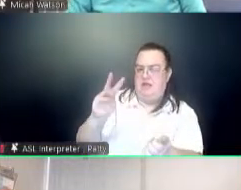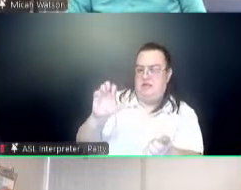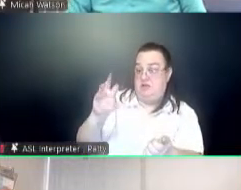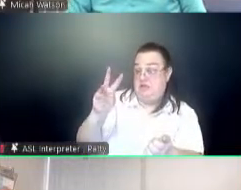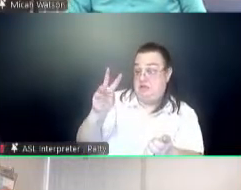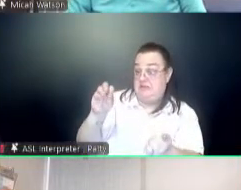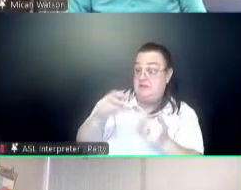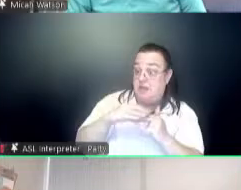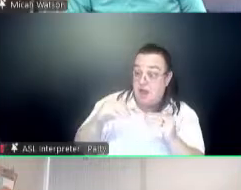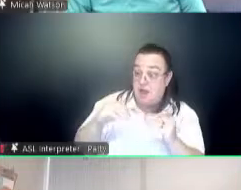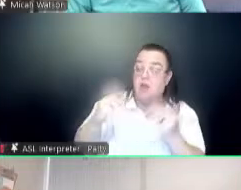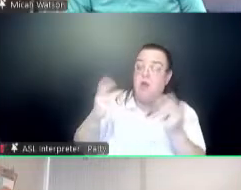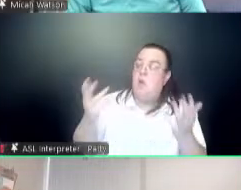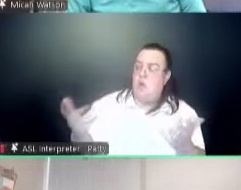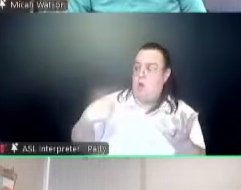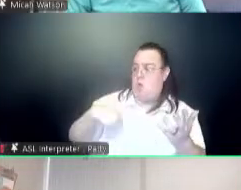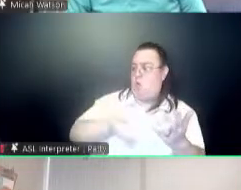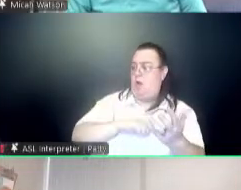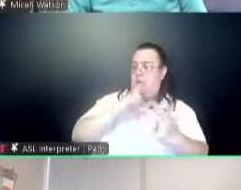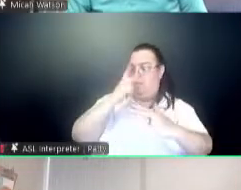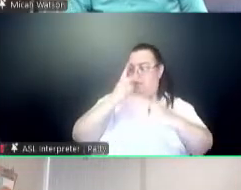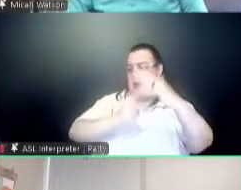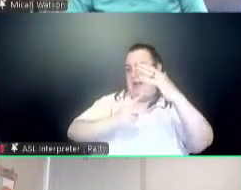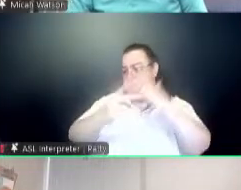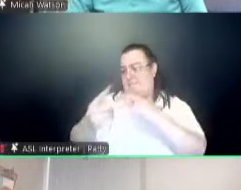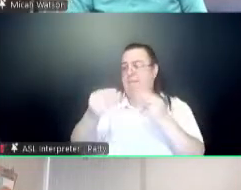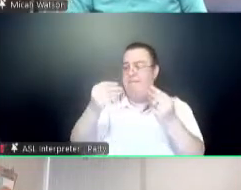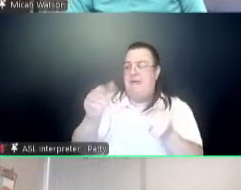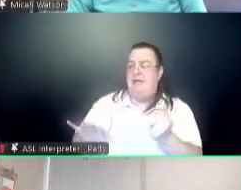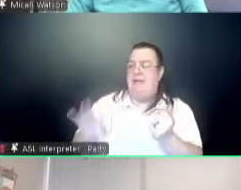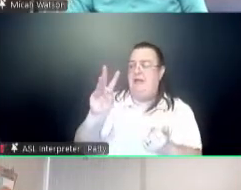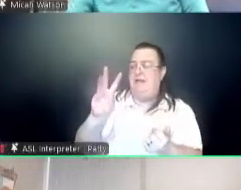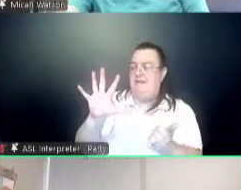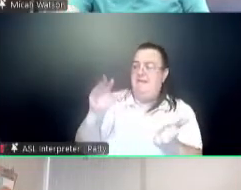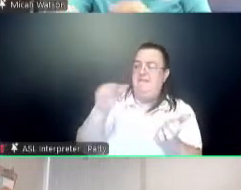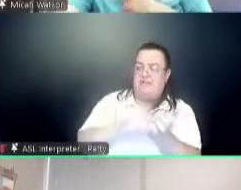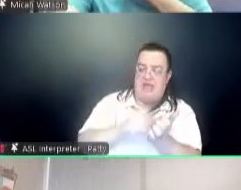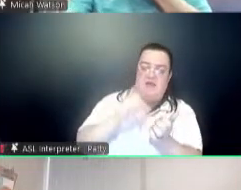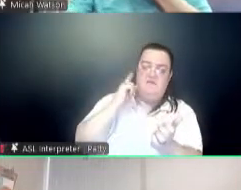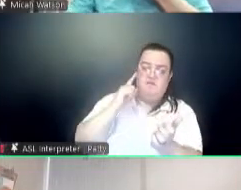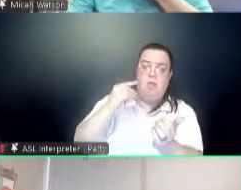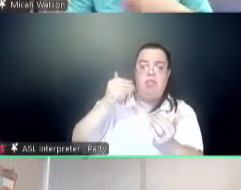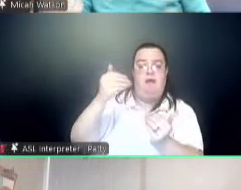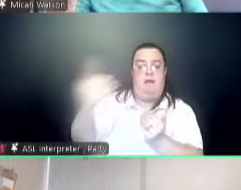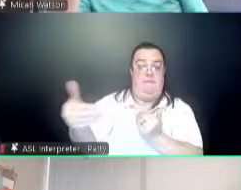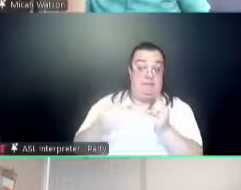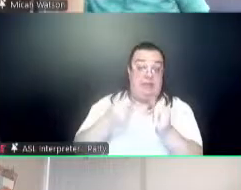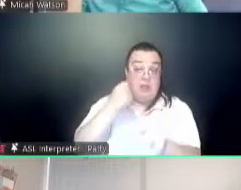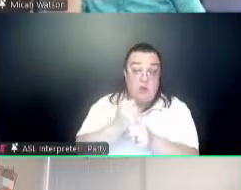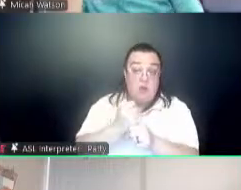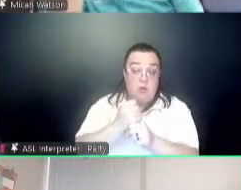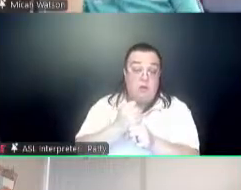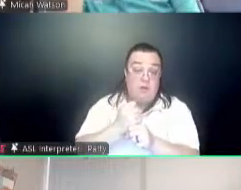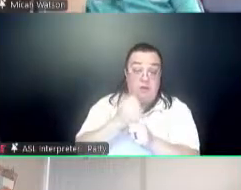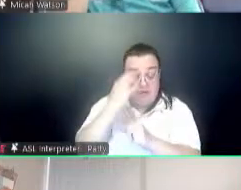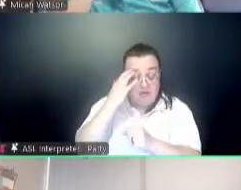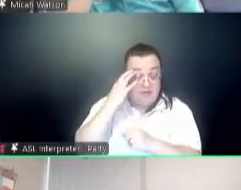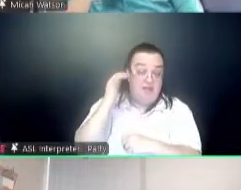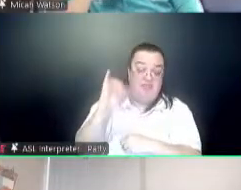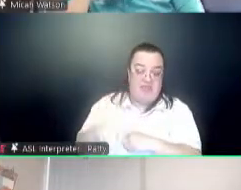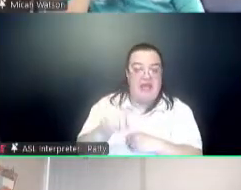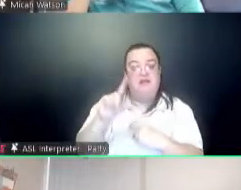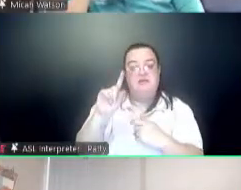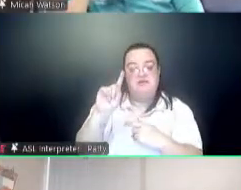$34,660. Well, we're projected to spend around 65,000 for the upcoming year, and this is the line